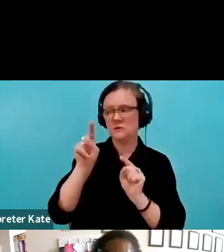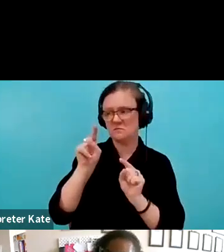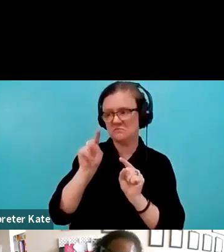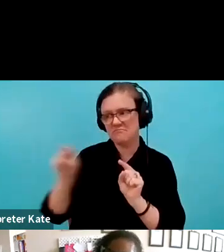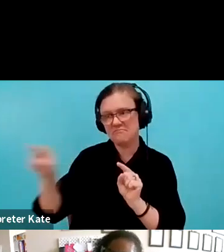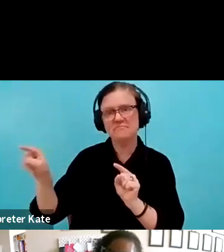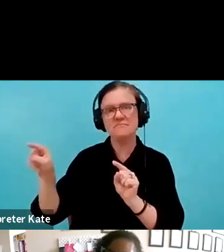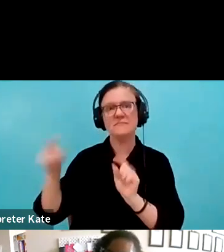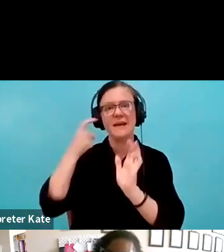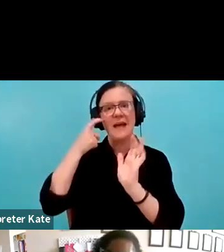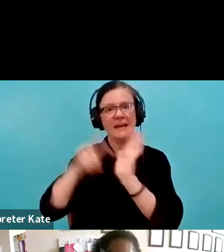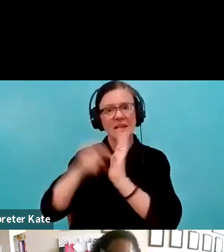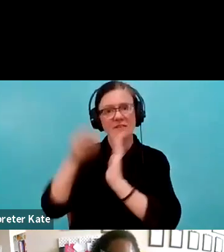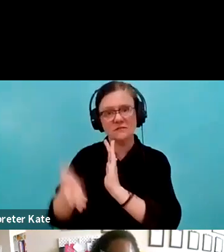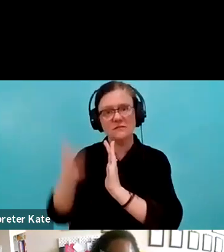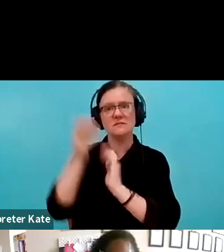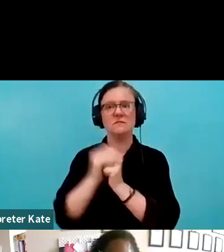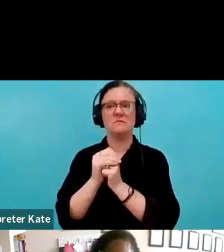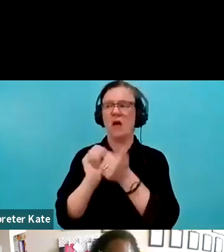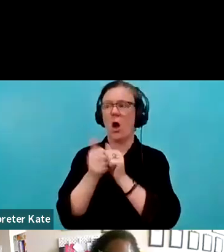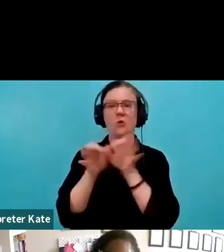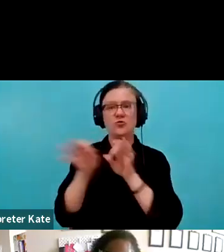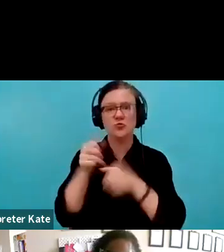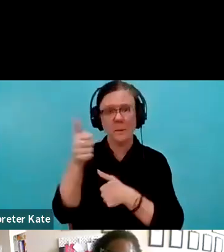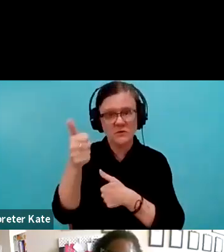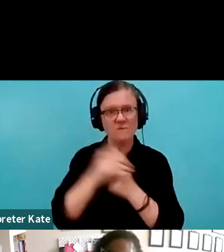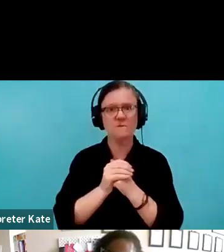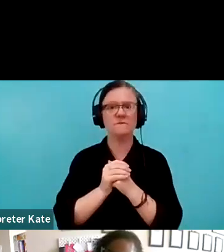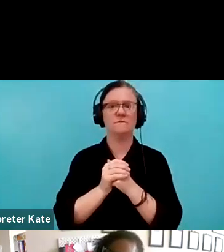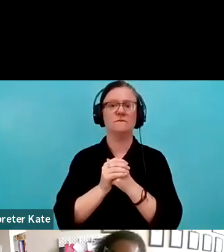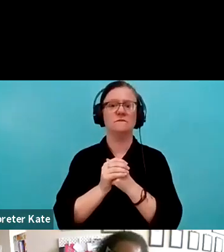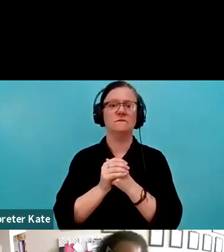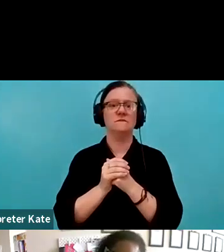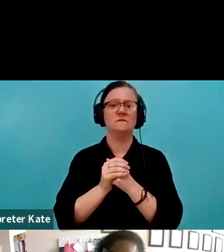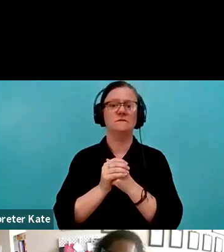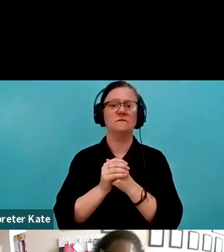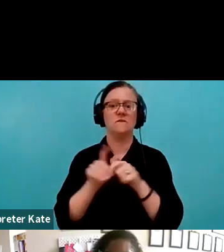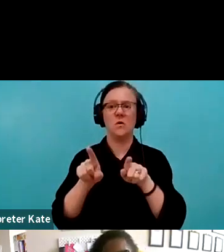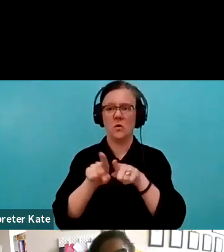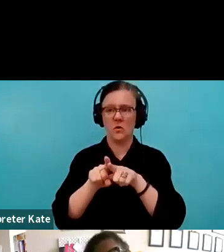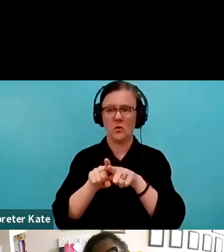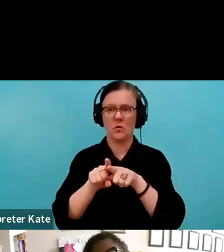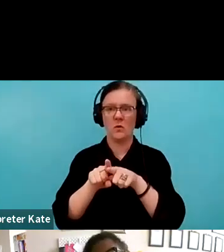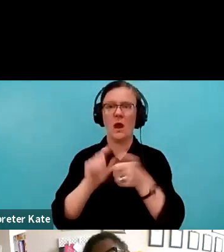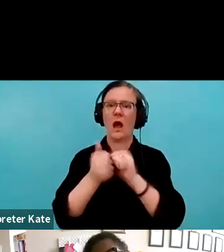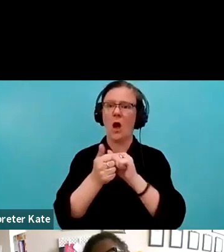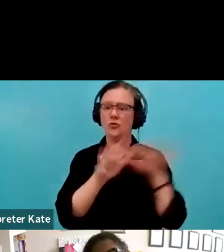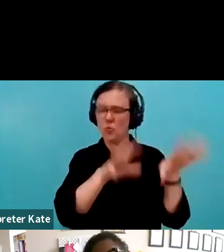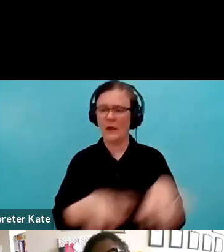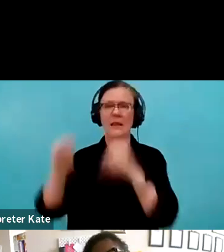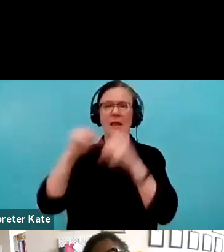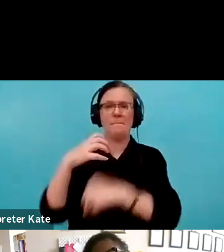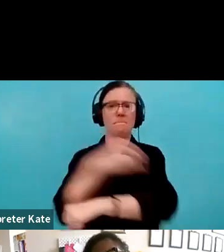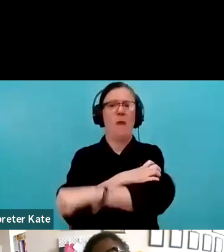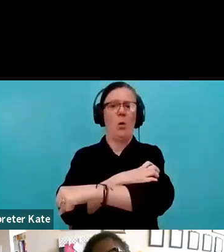to identify yourself. How do you describe yourself? And in the context of how do you claim power